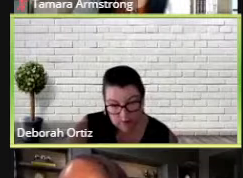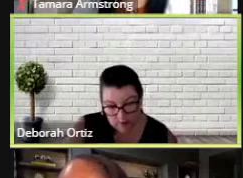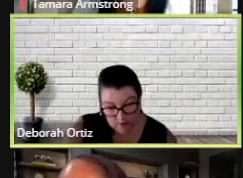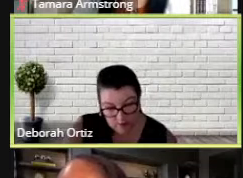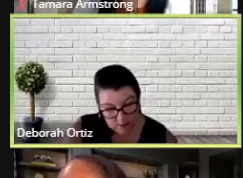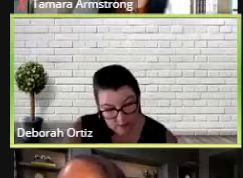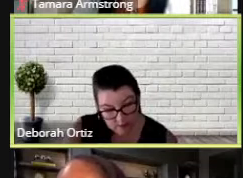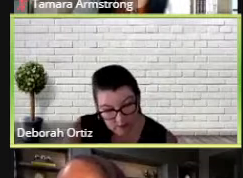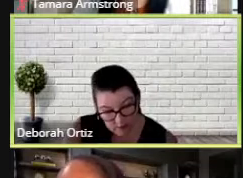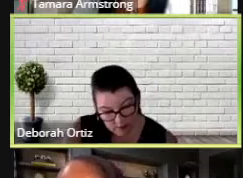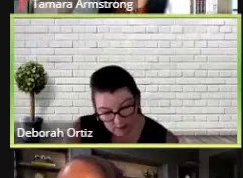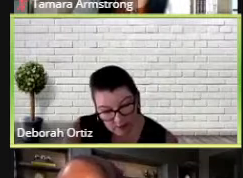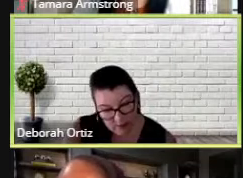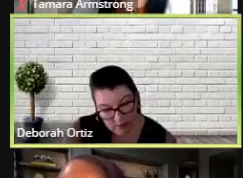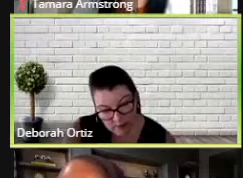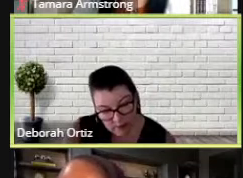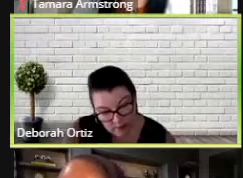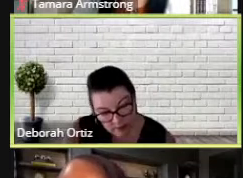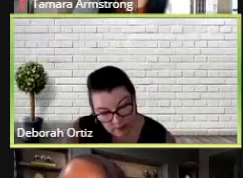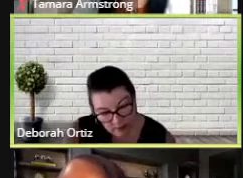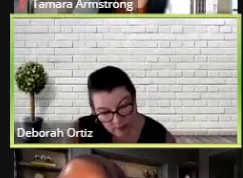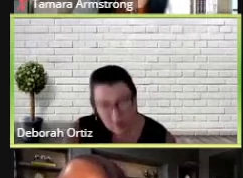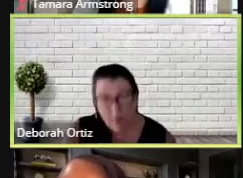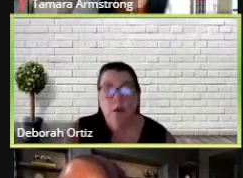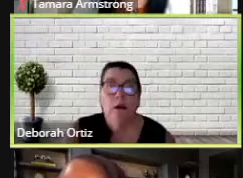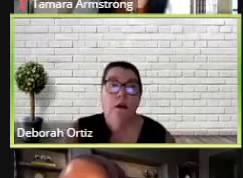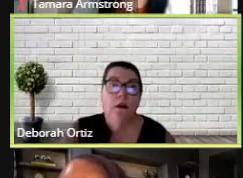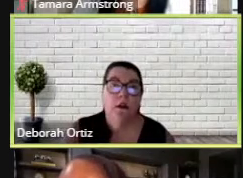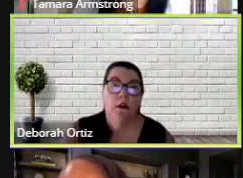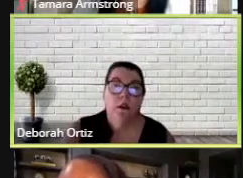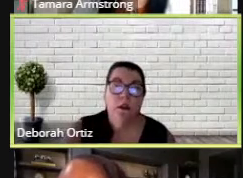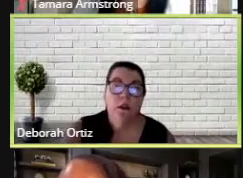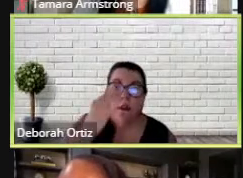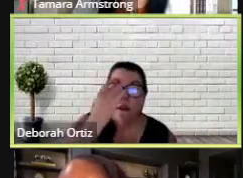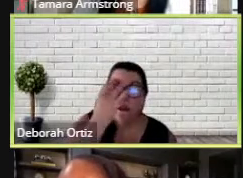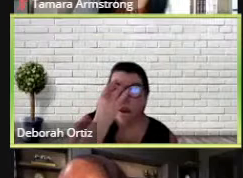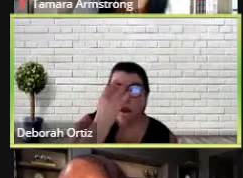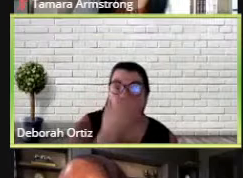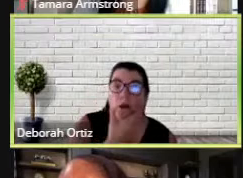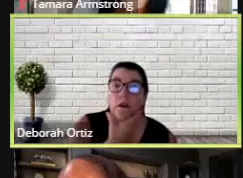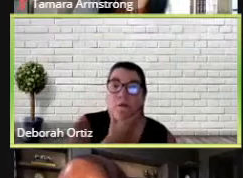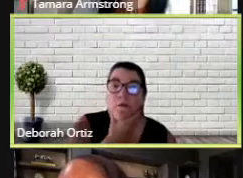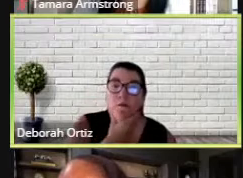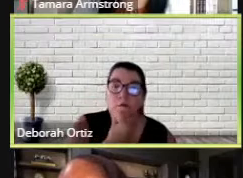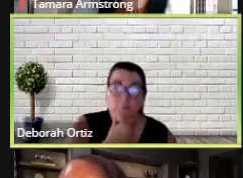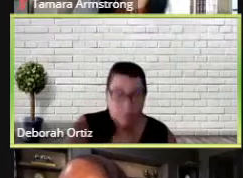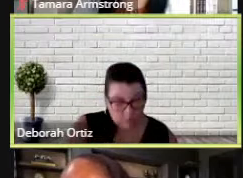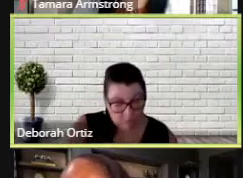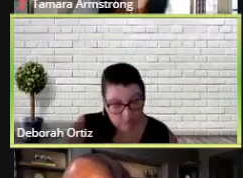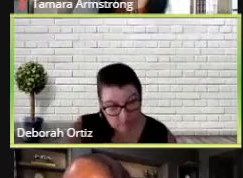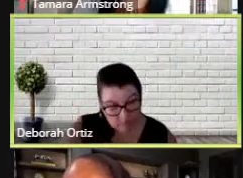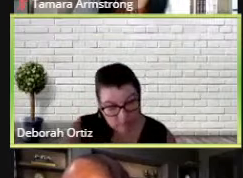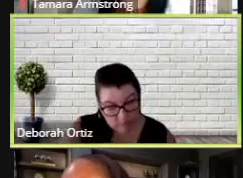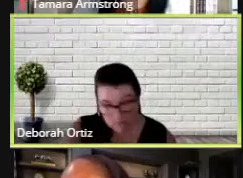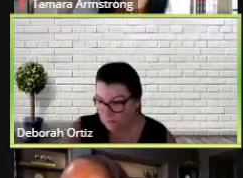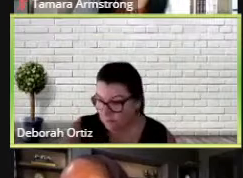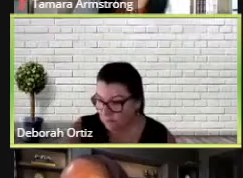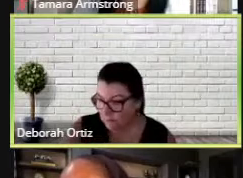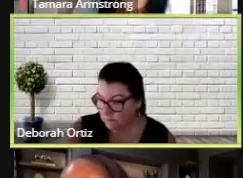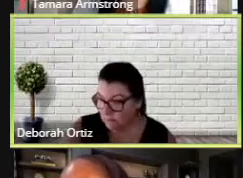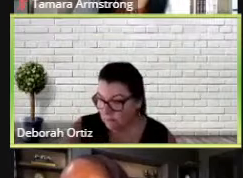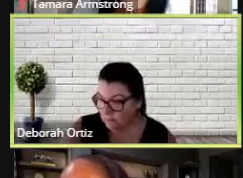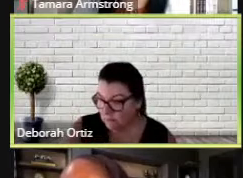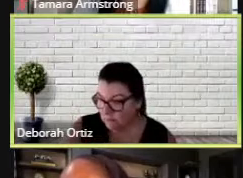those in favor of the vax, I ask you, isn't the point of getting the vaccine to be protected from COVID? So why are you worried about catching it if you